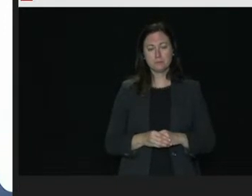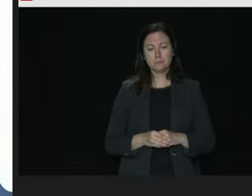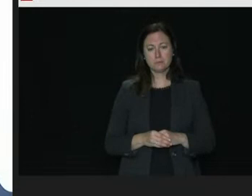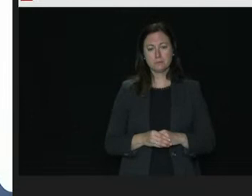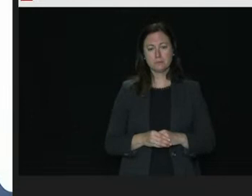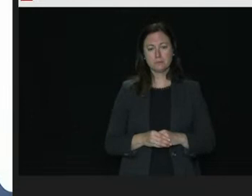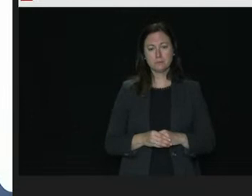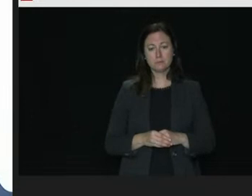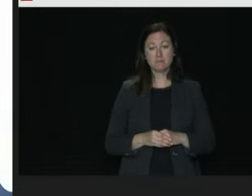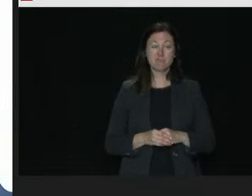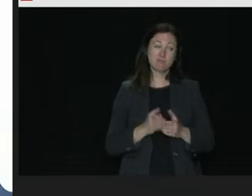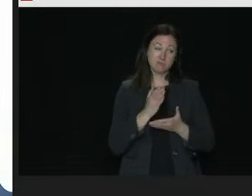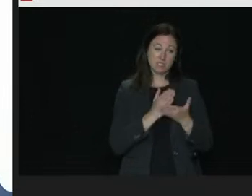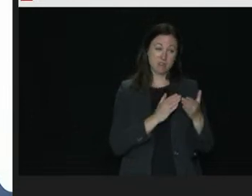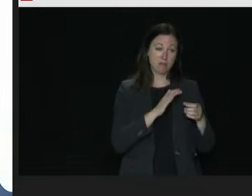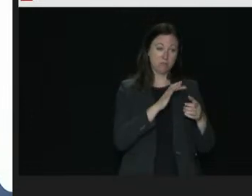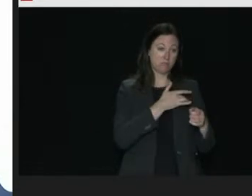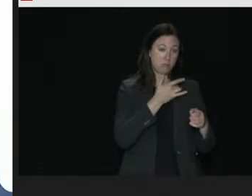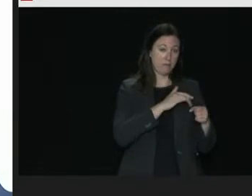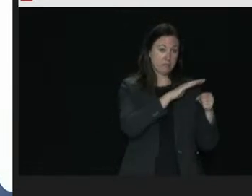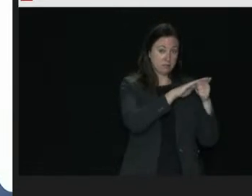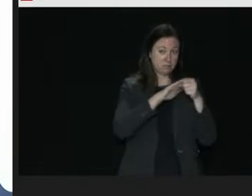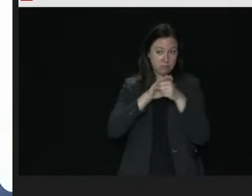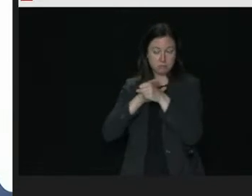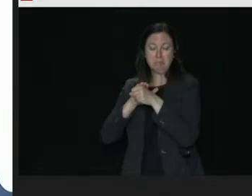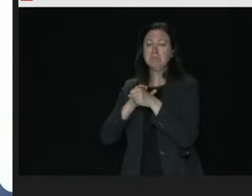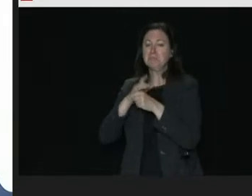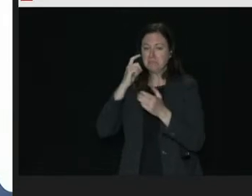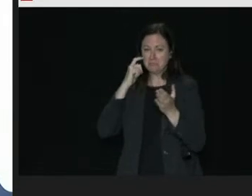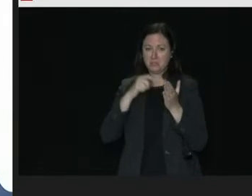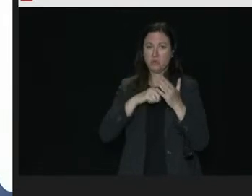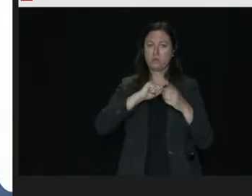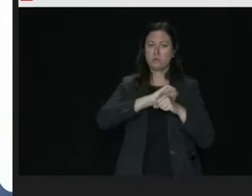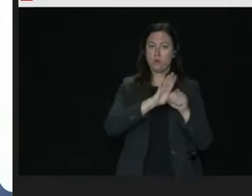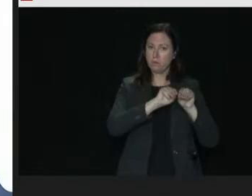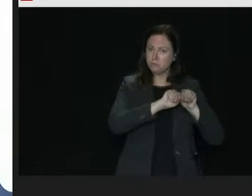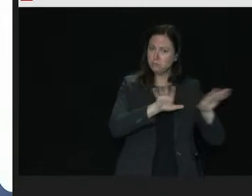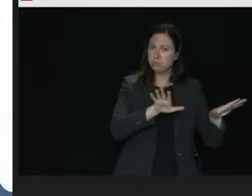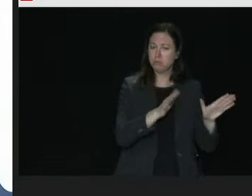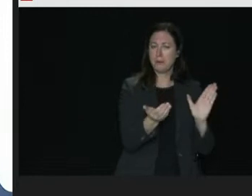In certain areas, we see a resurgence and